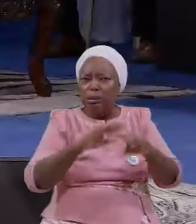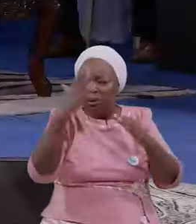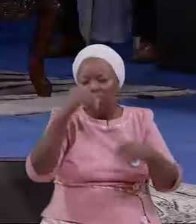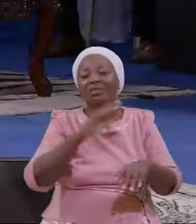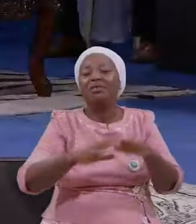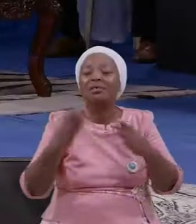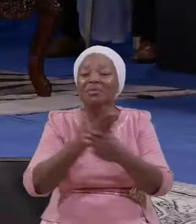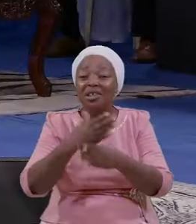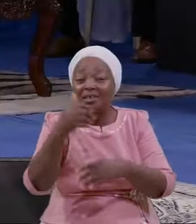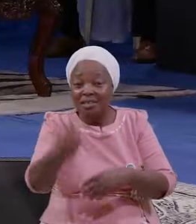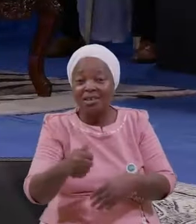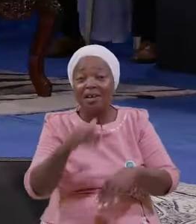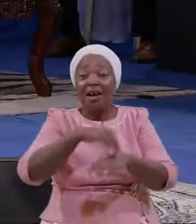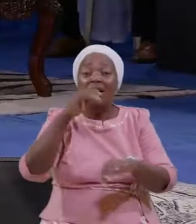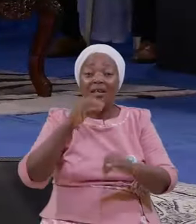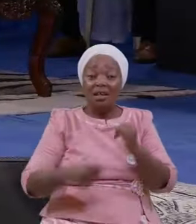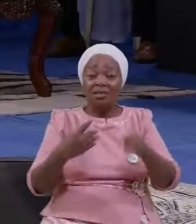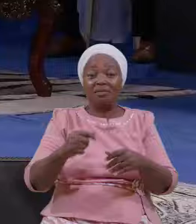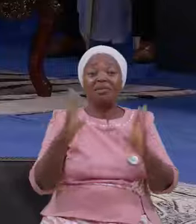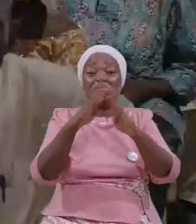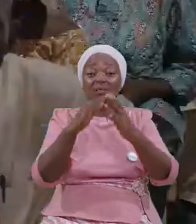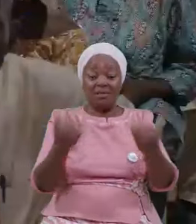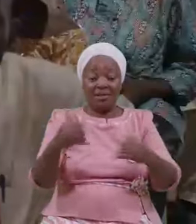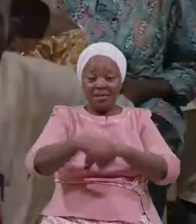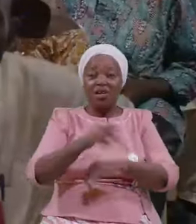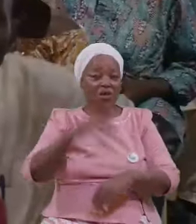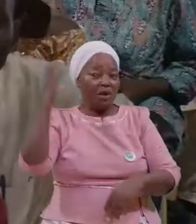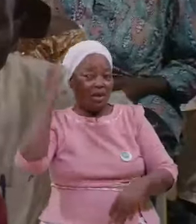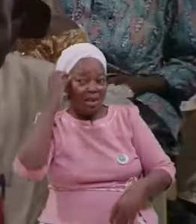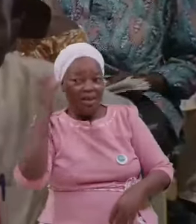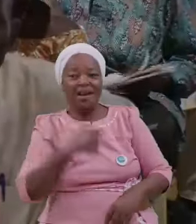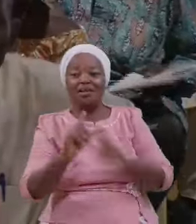know, because you'll hear, you'll speak.